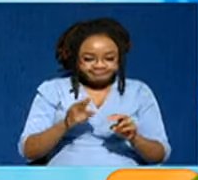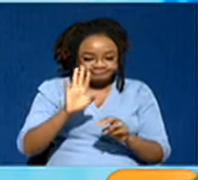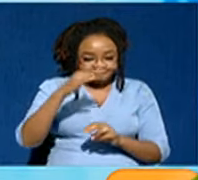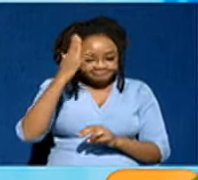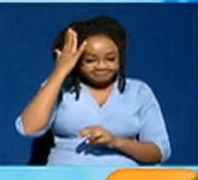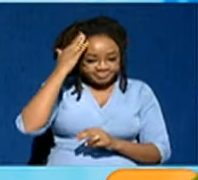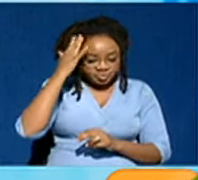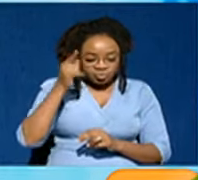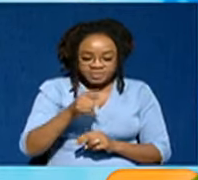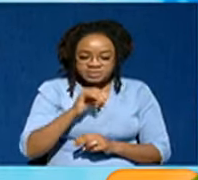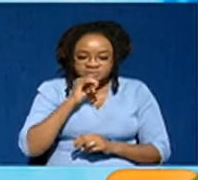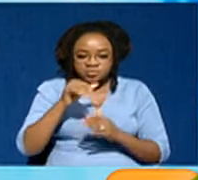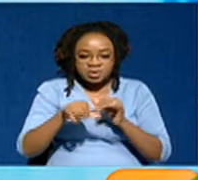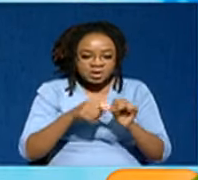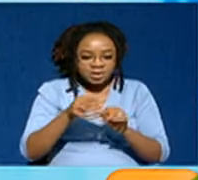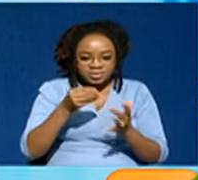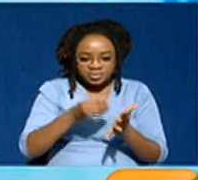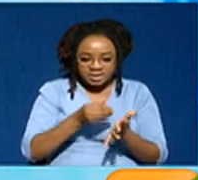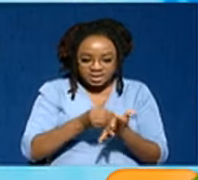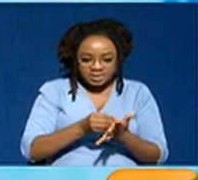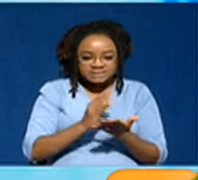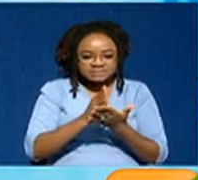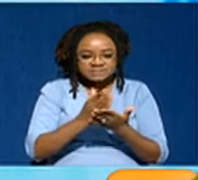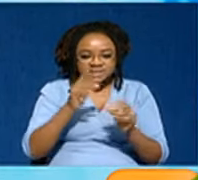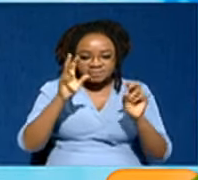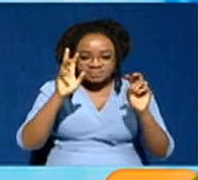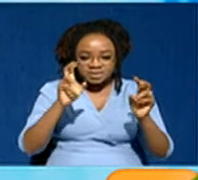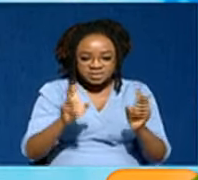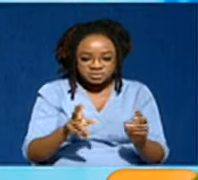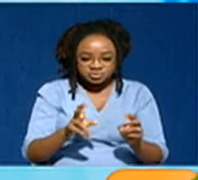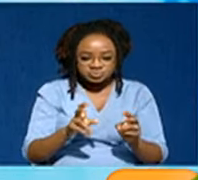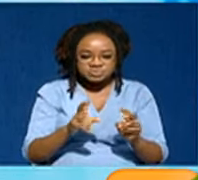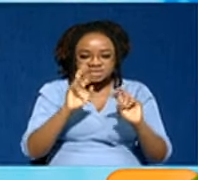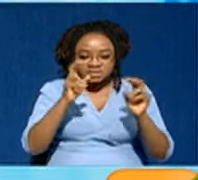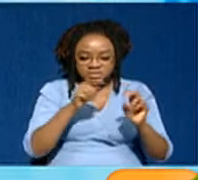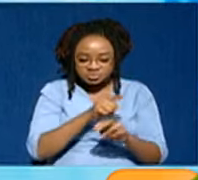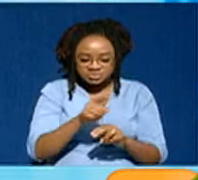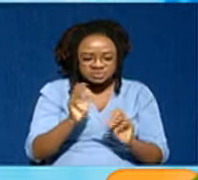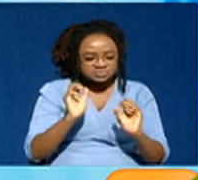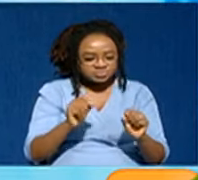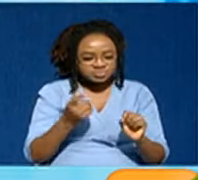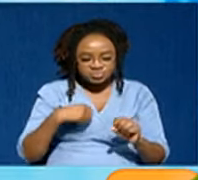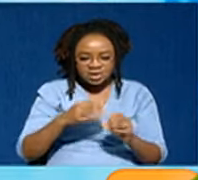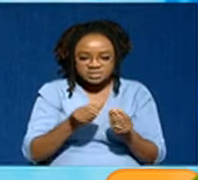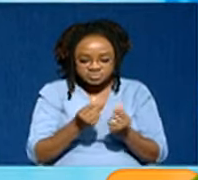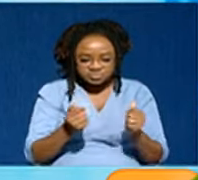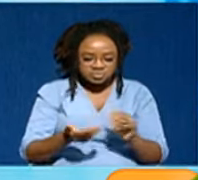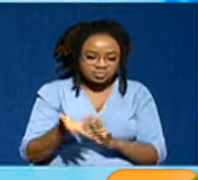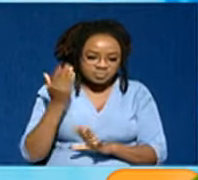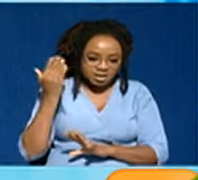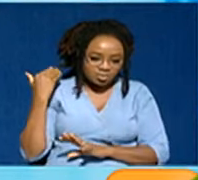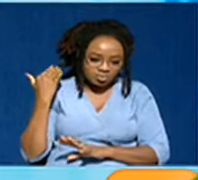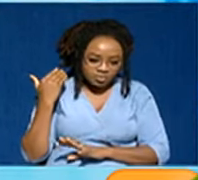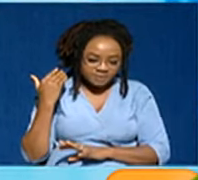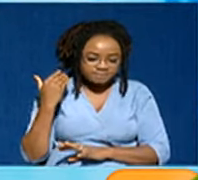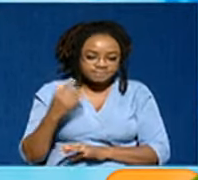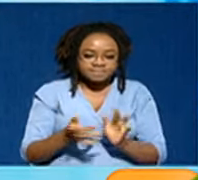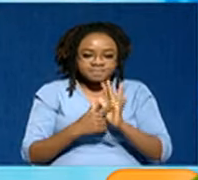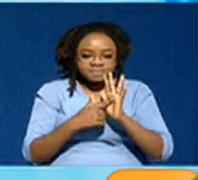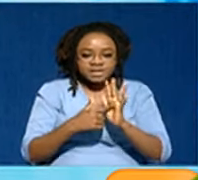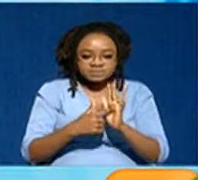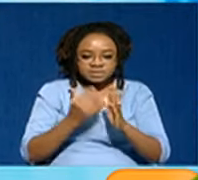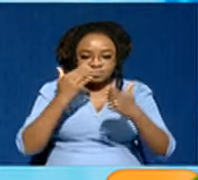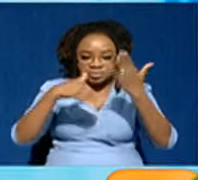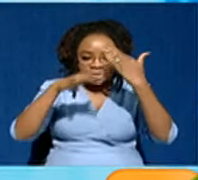not even about the money. Some of the issues are issues that we would have actually solved a long time ago. Yeah. Like a career